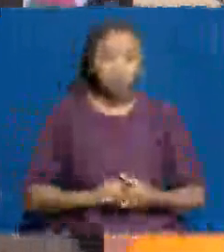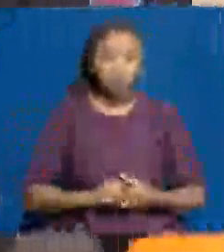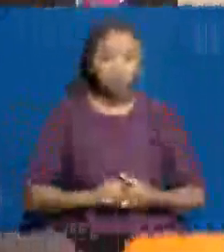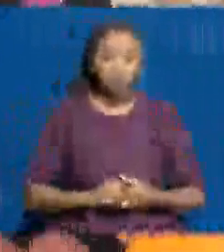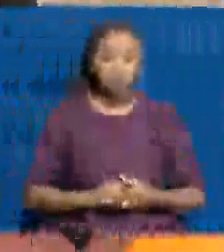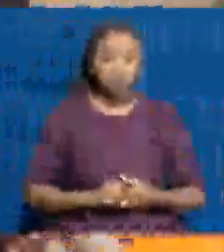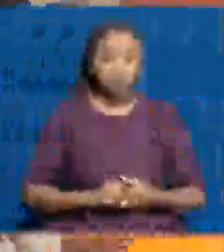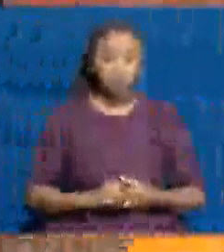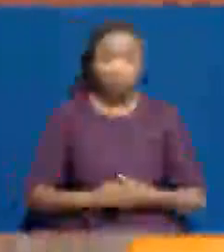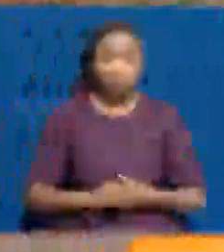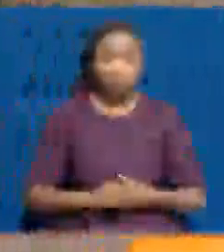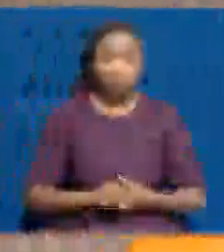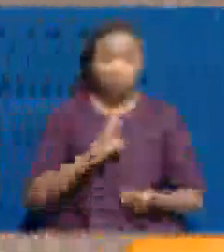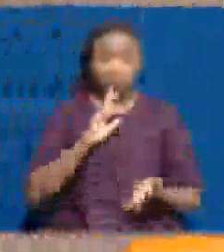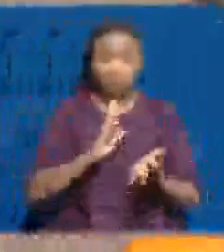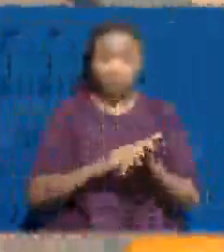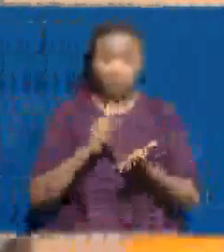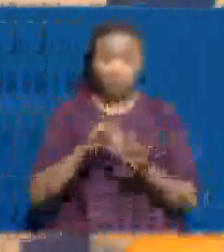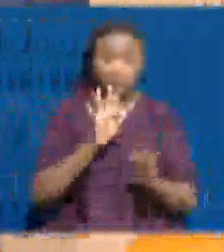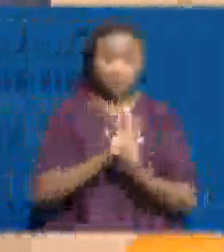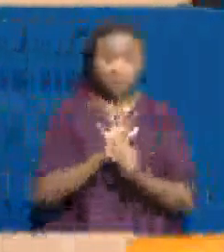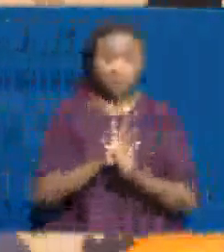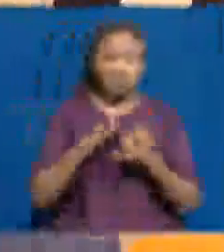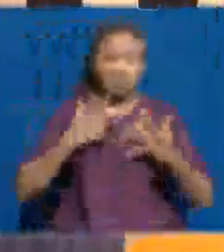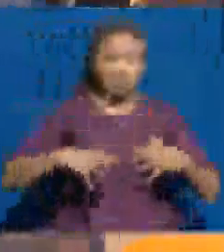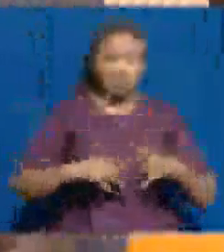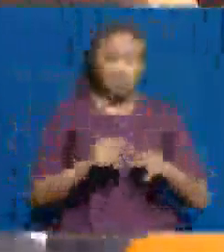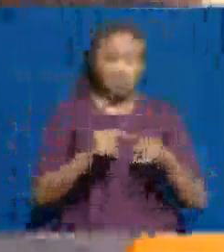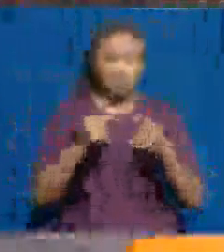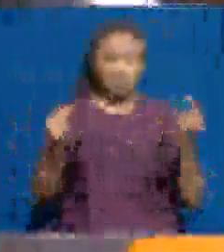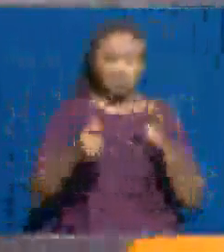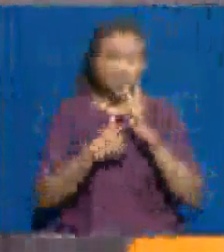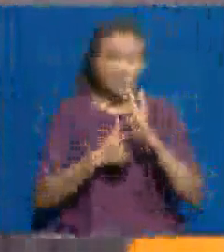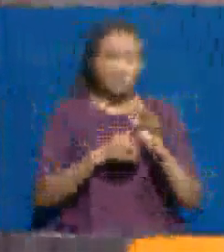kamati hiyo imepata pingamizi kutoka kwa muungano wa Azimio One Kenya.